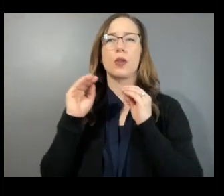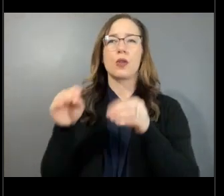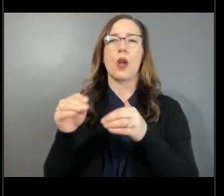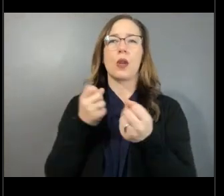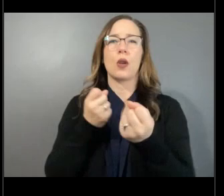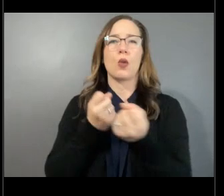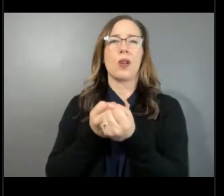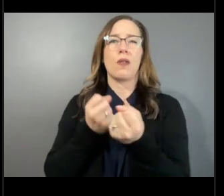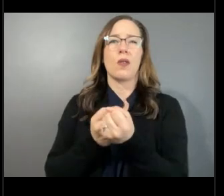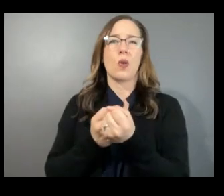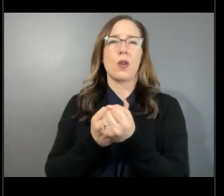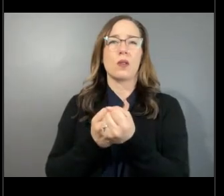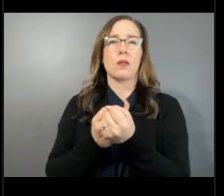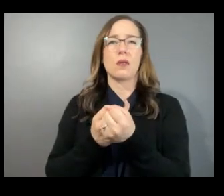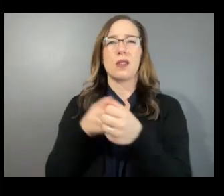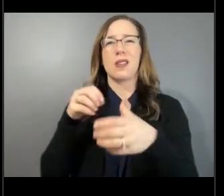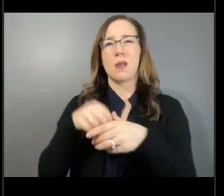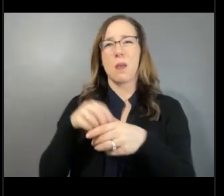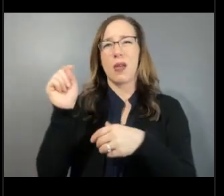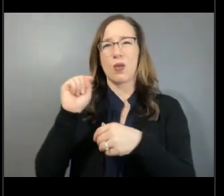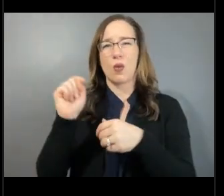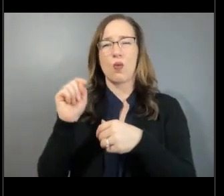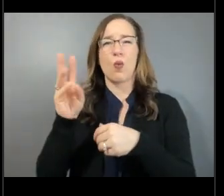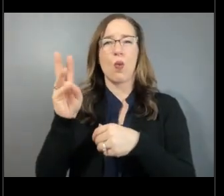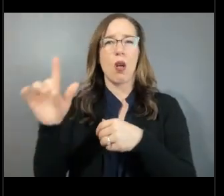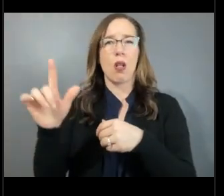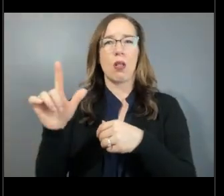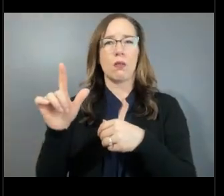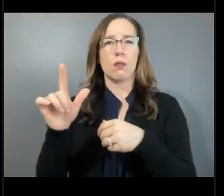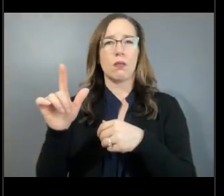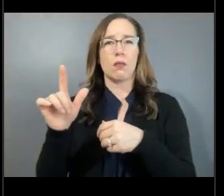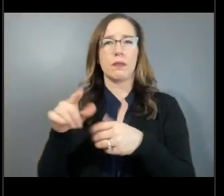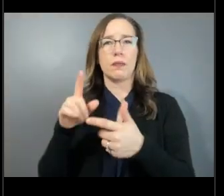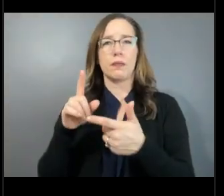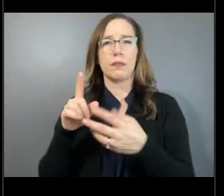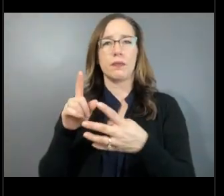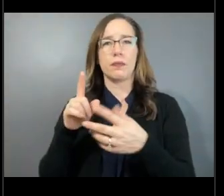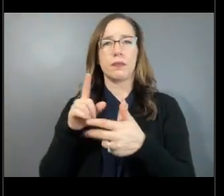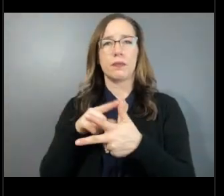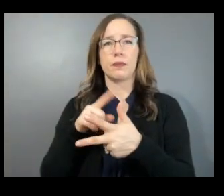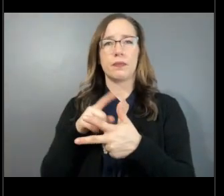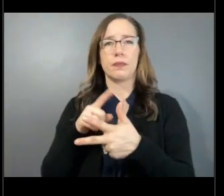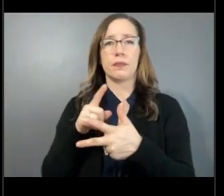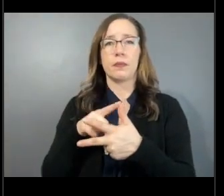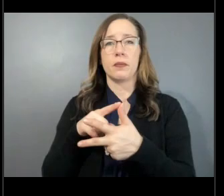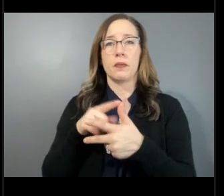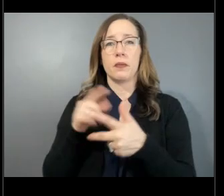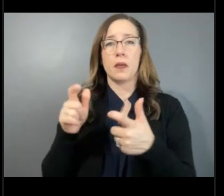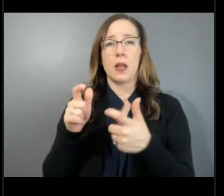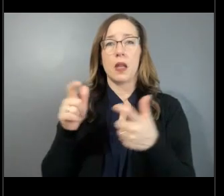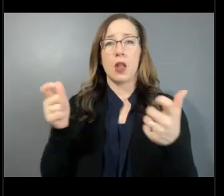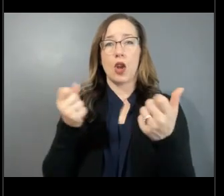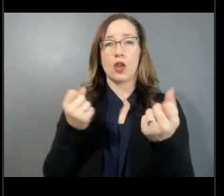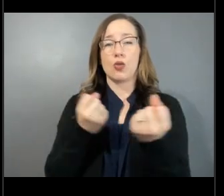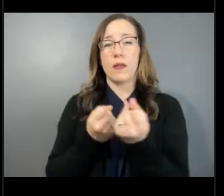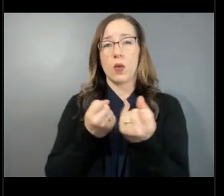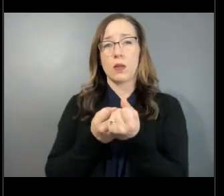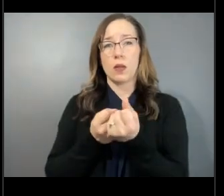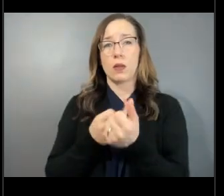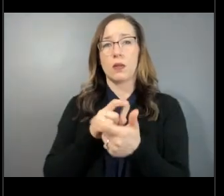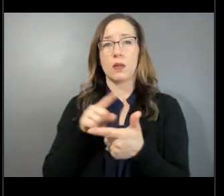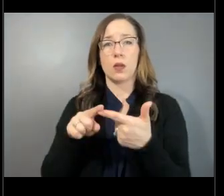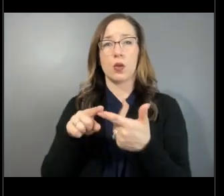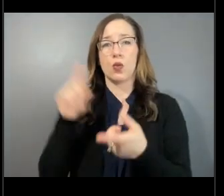installing reinforcing in bathroom walls? Your first option, enlarge